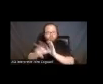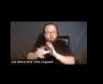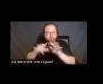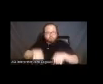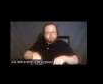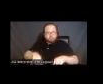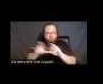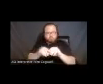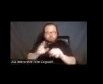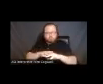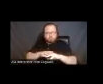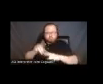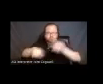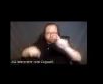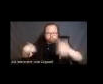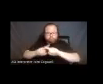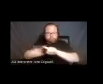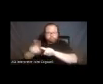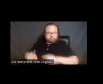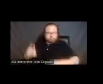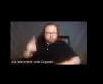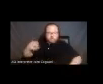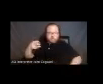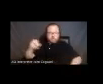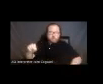meeting on various